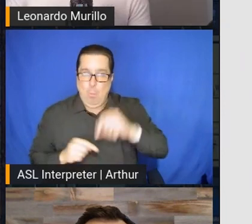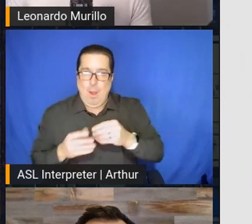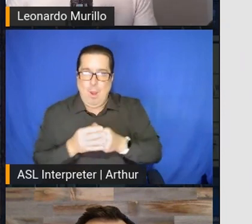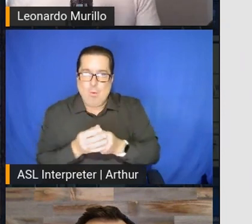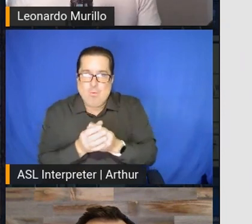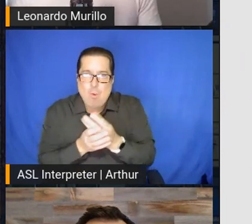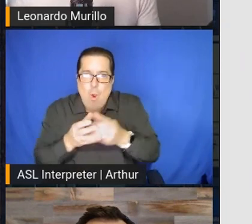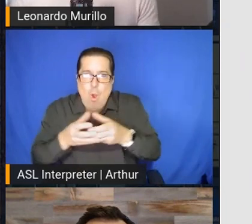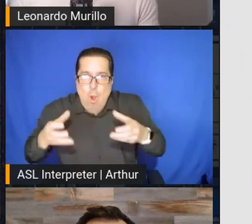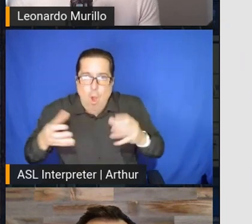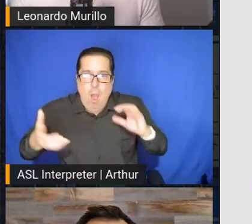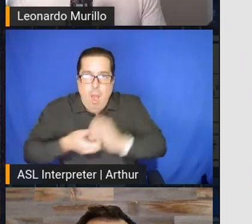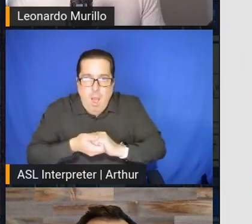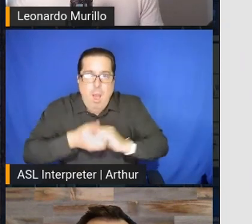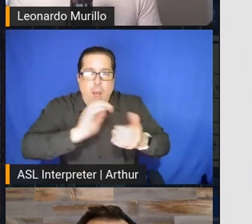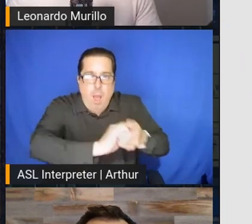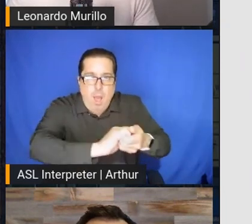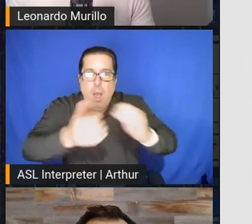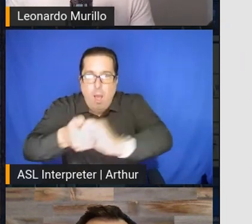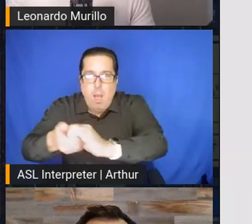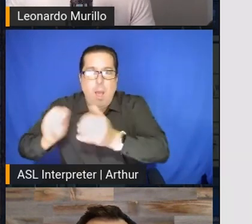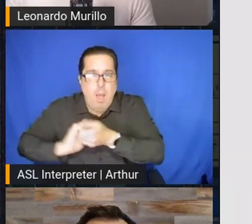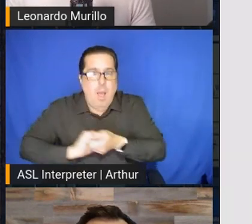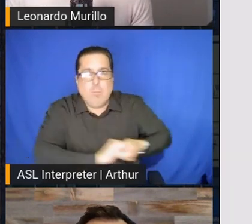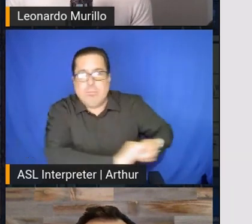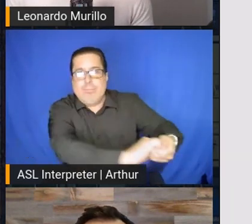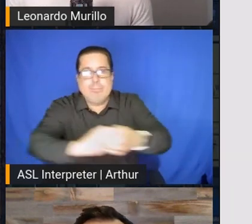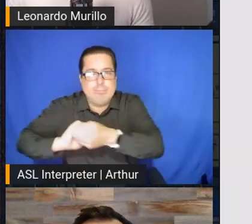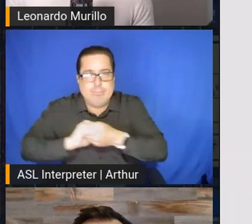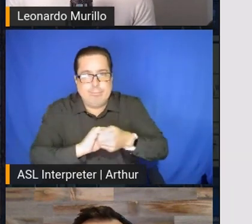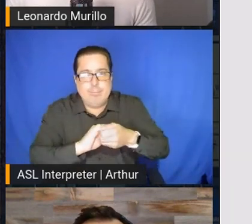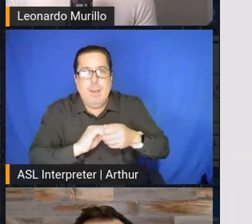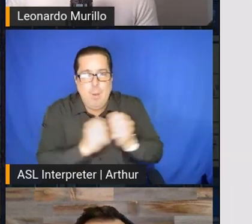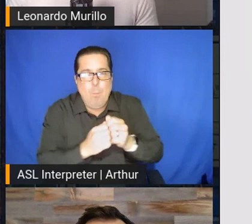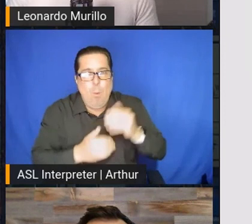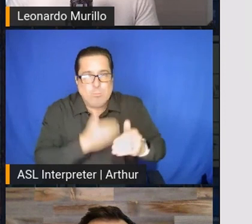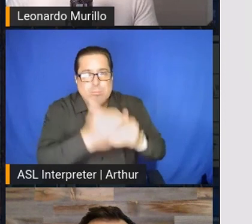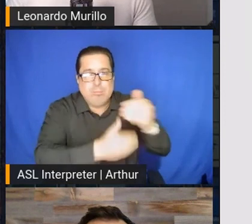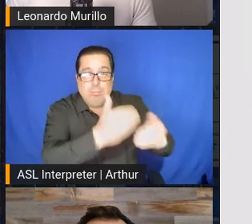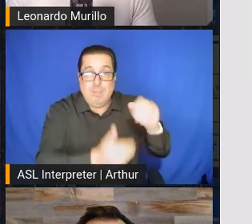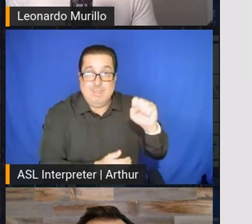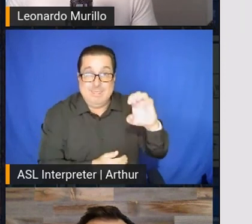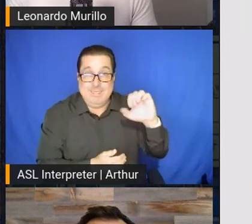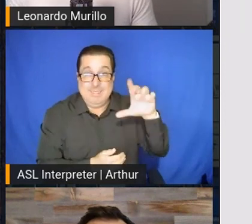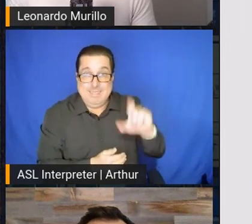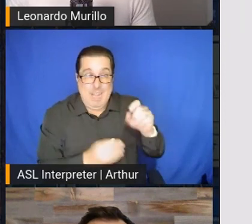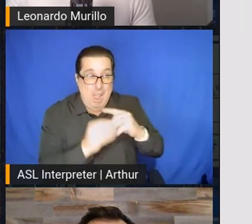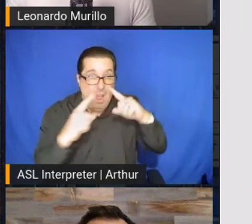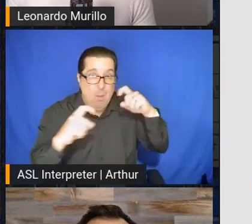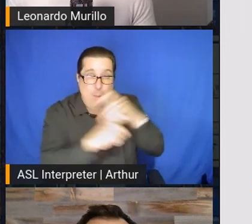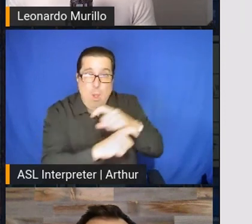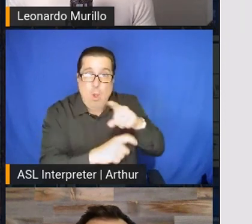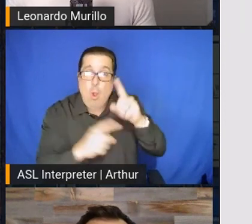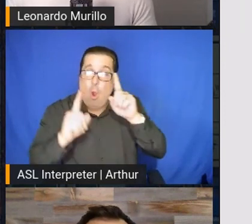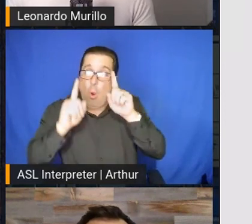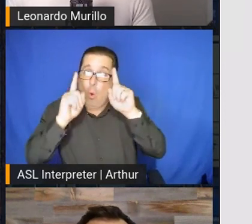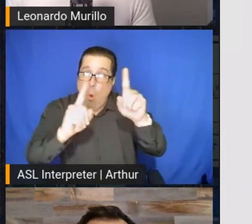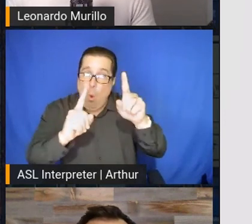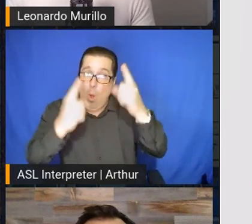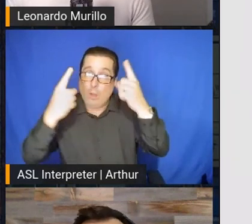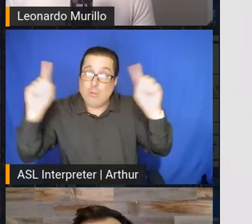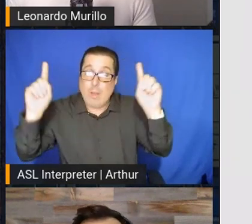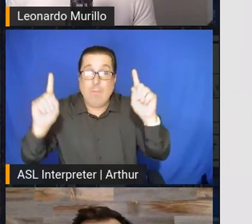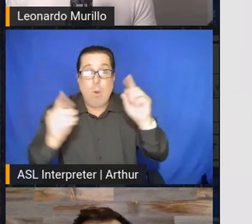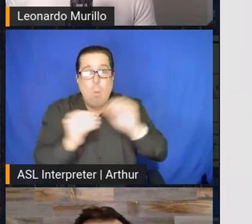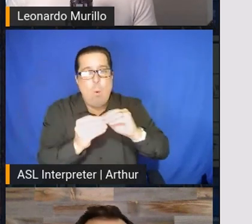after all, like if you look at scale and if you look at complexity, right, what you're really looking to achieve is simplify,